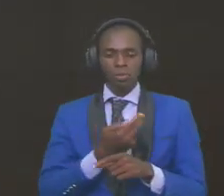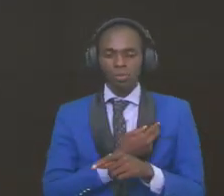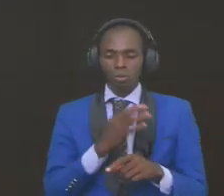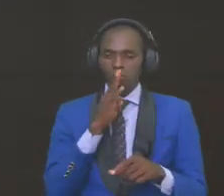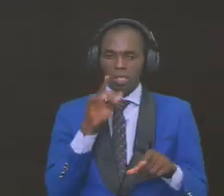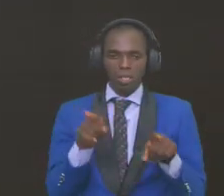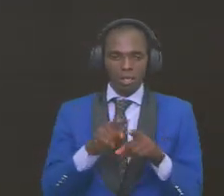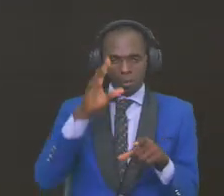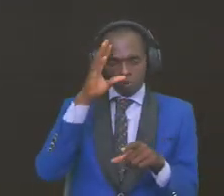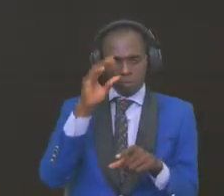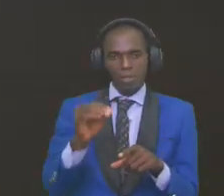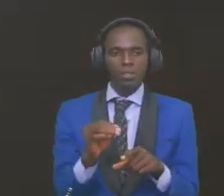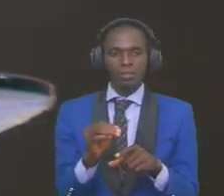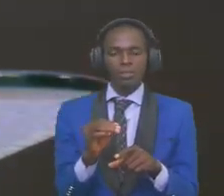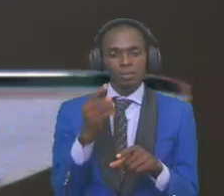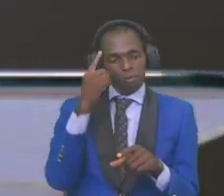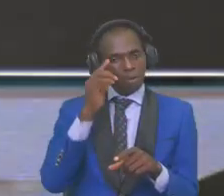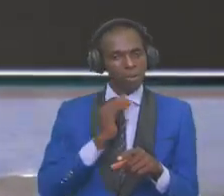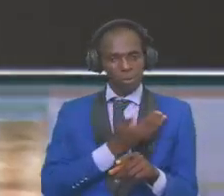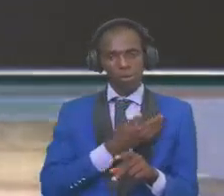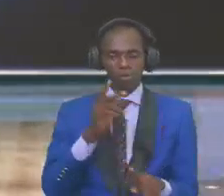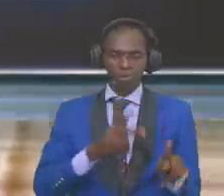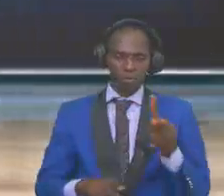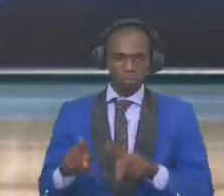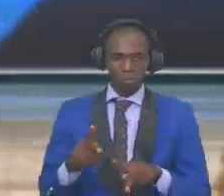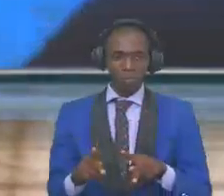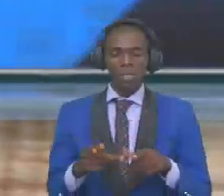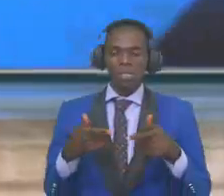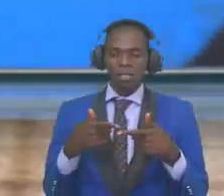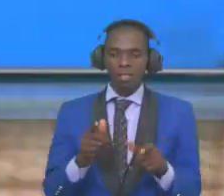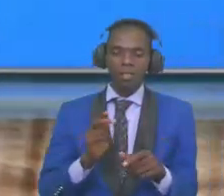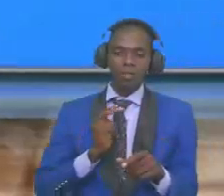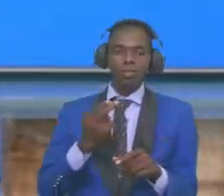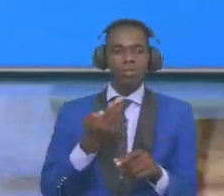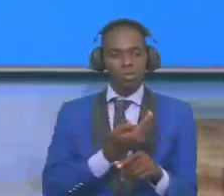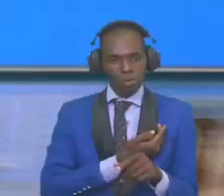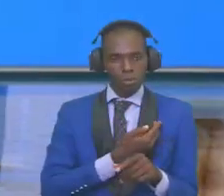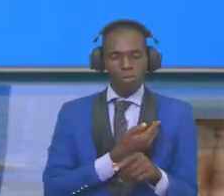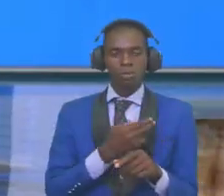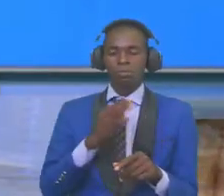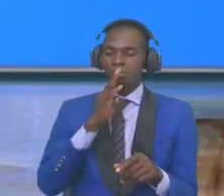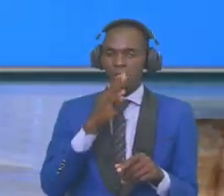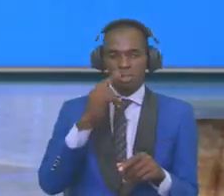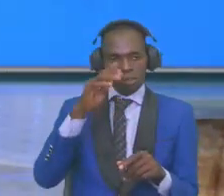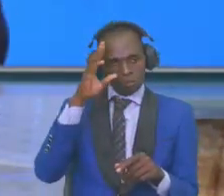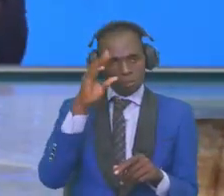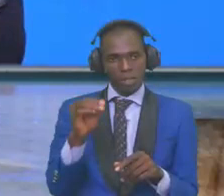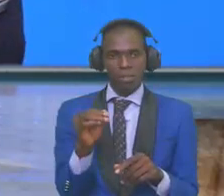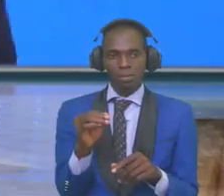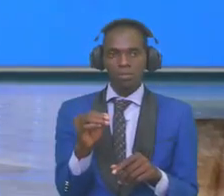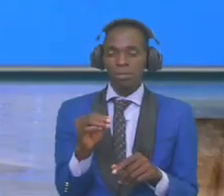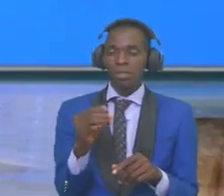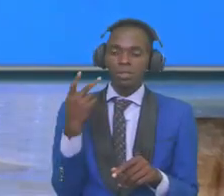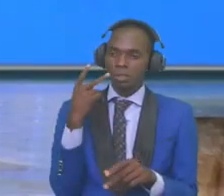our people, pastors. Let us play the men for our people. If we don't talk